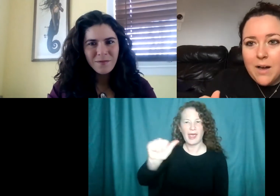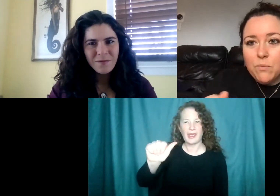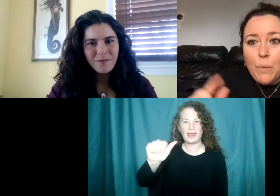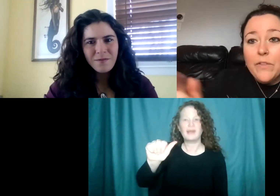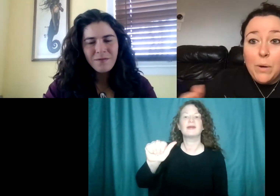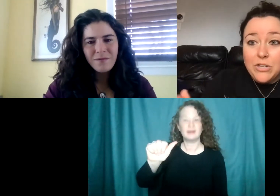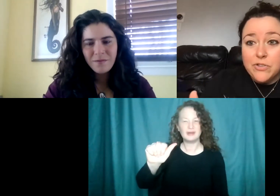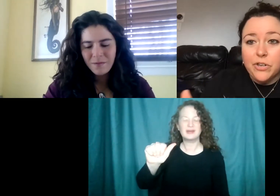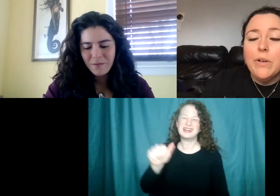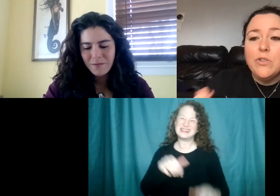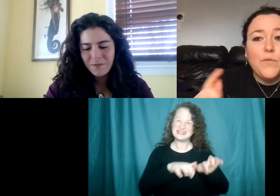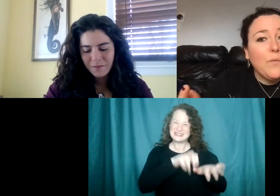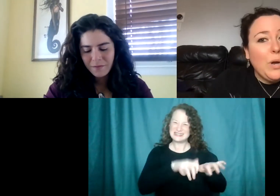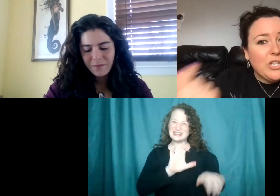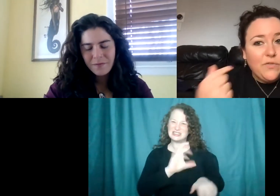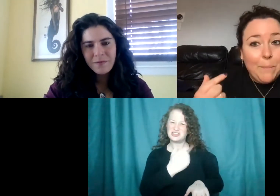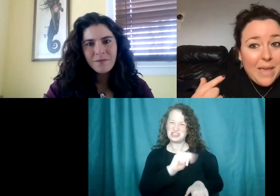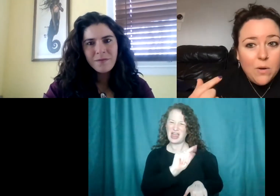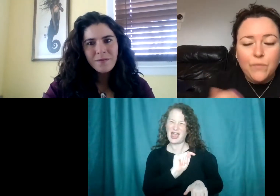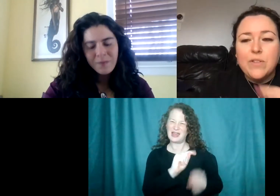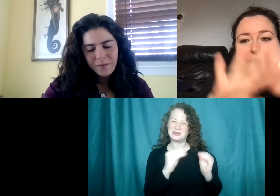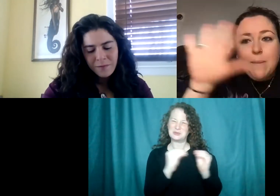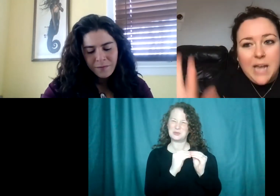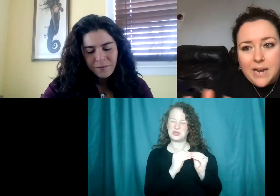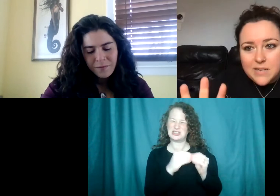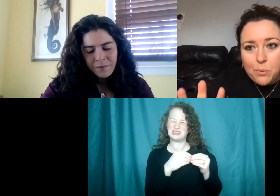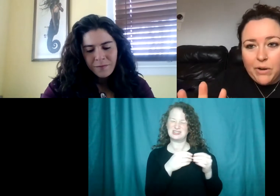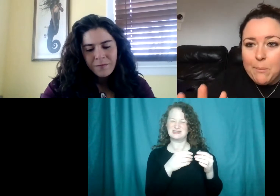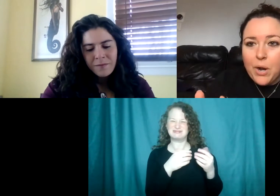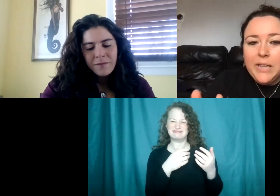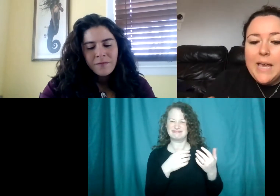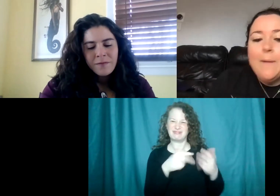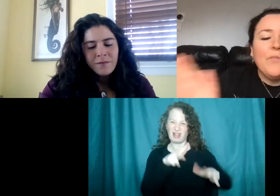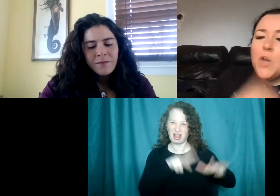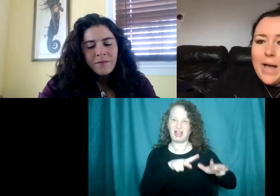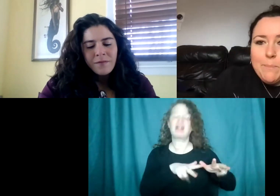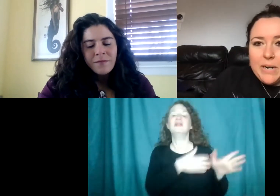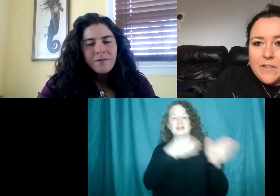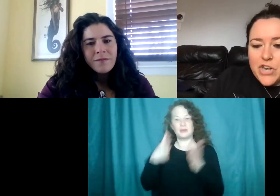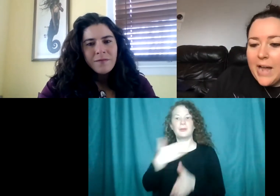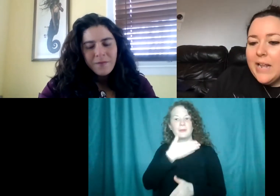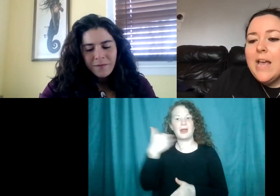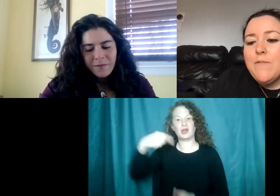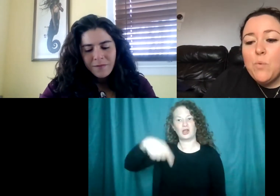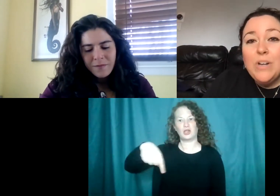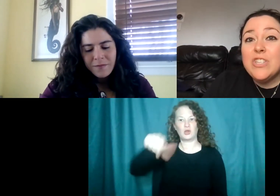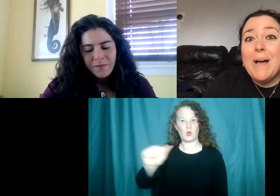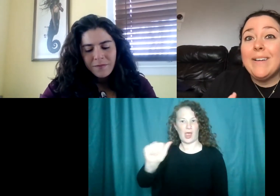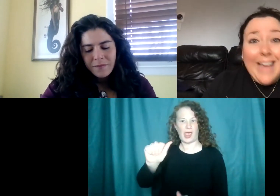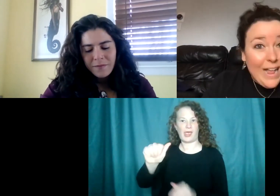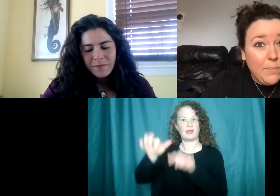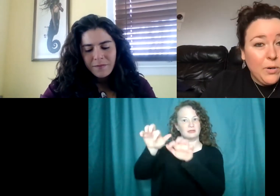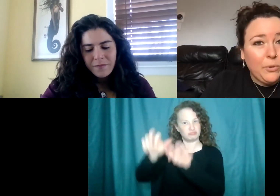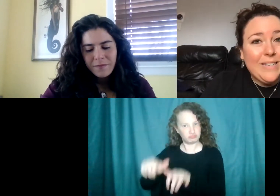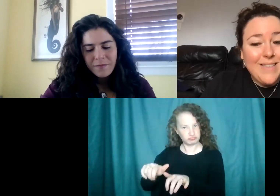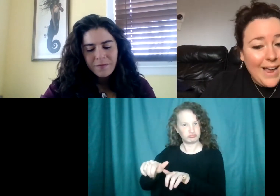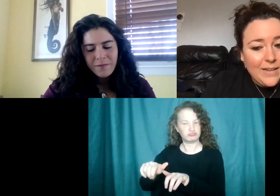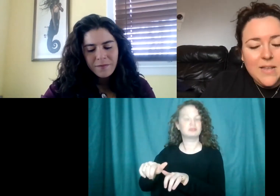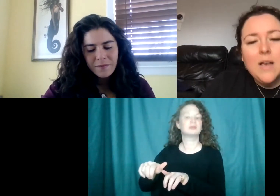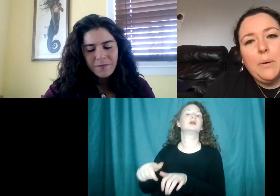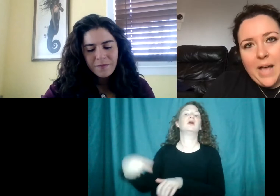track of where the questions are going. So if you have questions for me or for the Skype a Scientist program broadly, go ahead and put it in the chat. If you have questions about kelp or